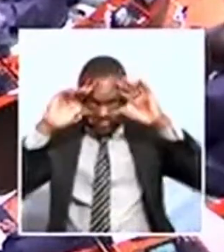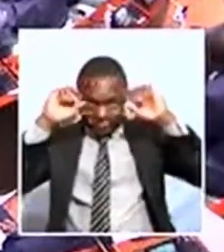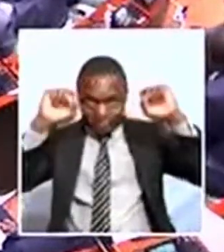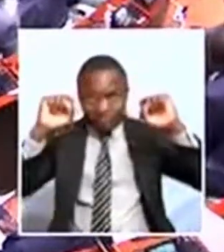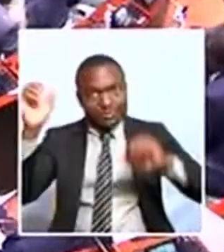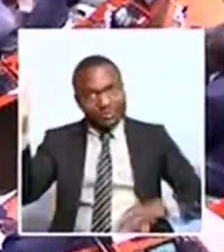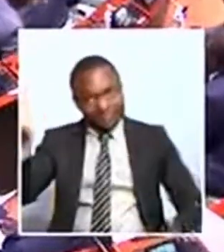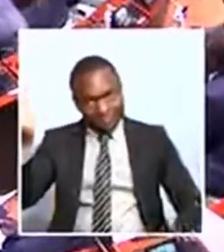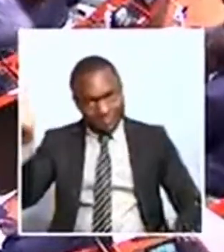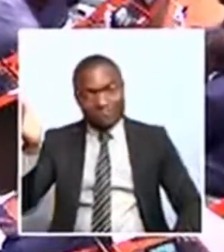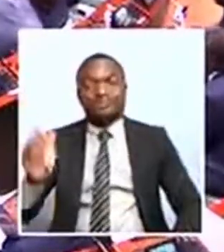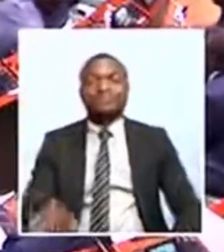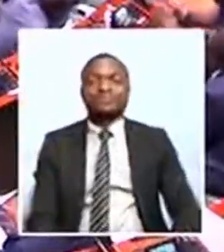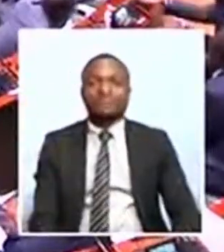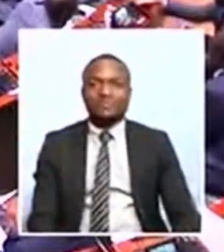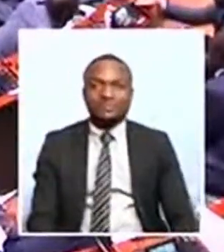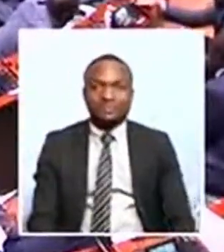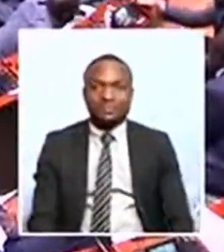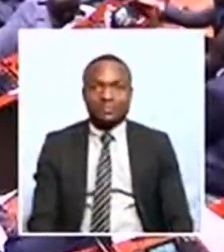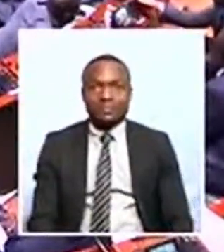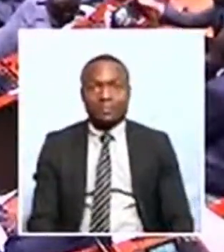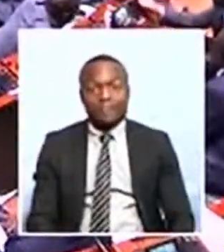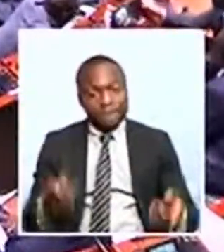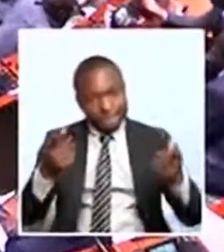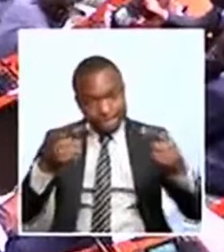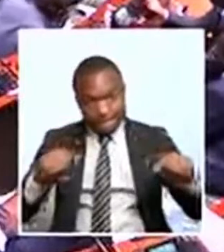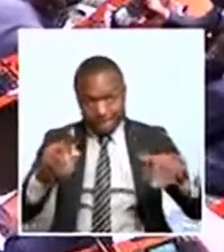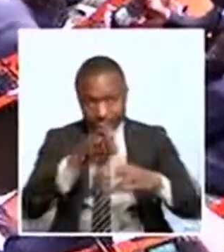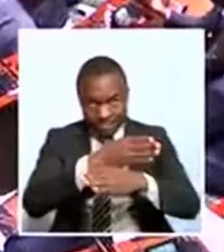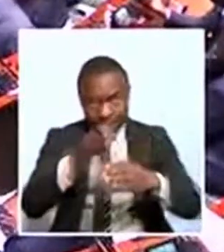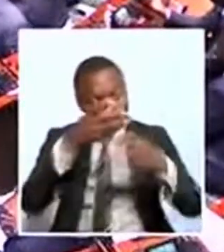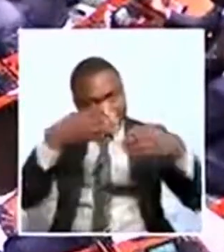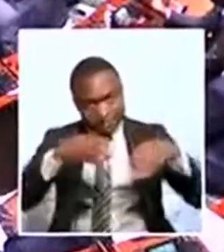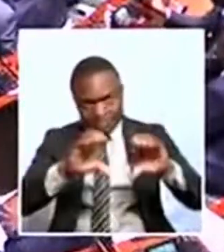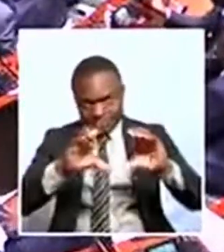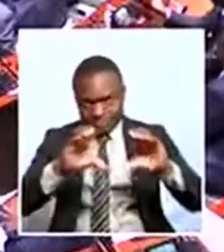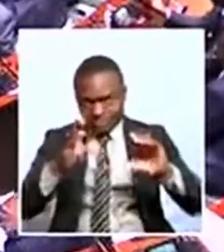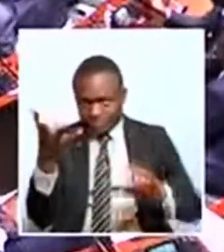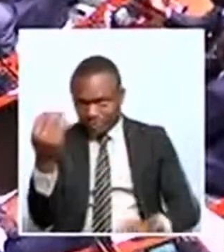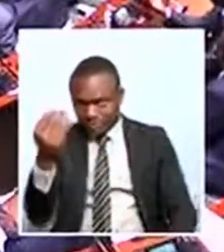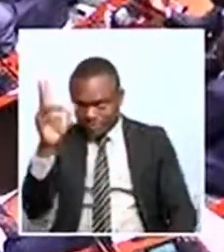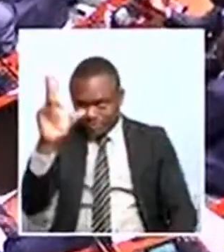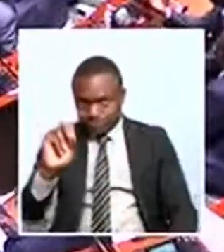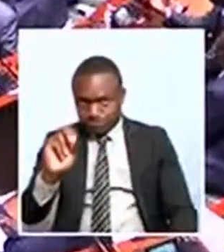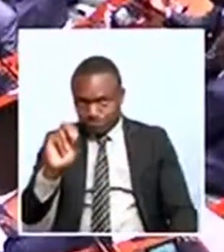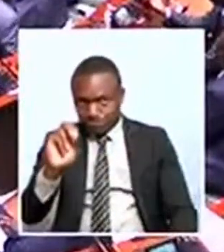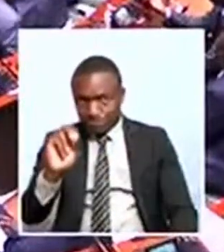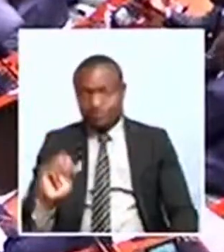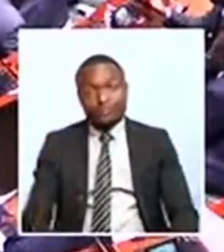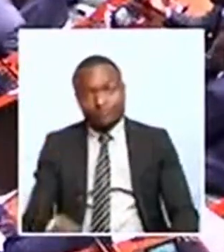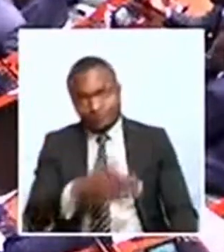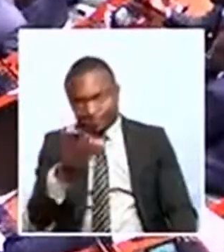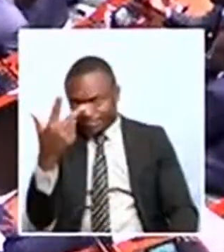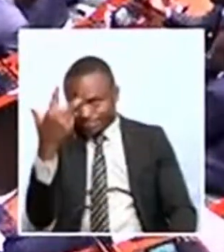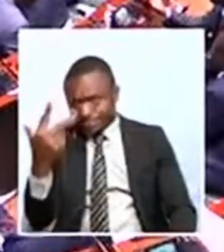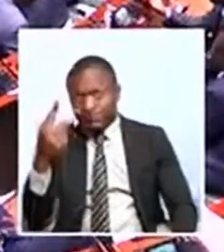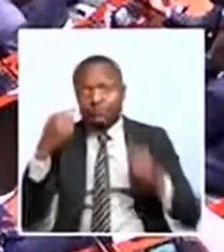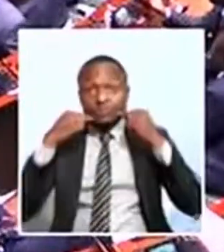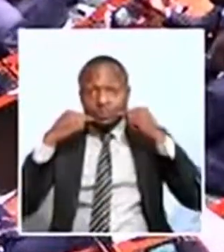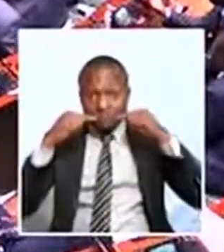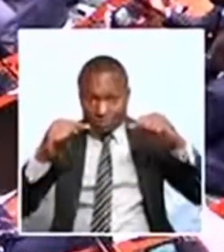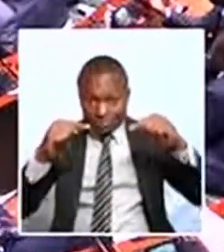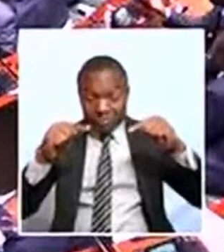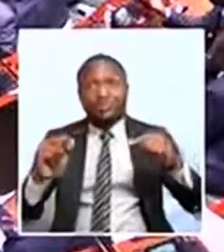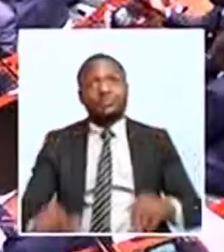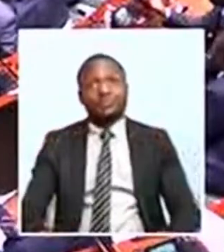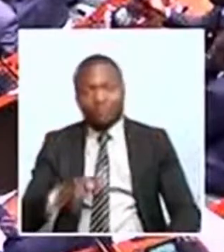address. Yes, and when business resumed at 14:30 hours, there were 3 announcements, and